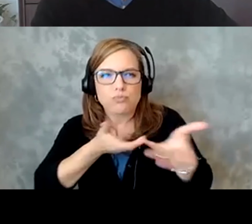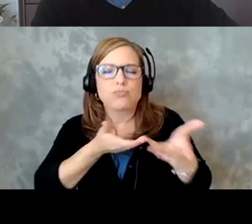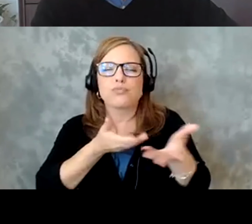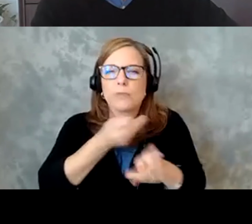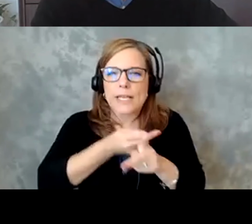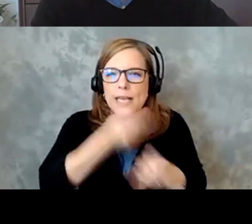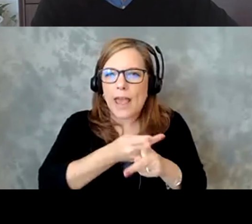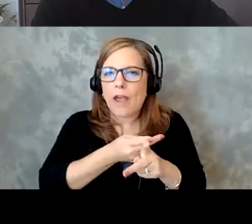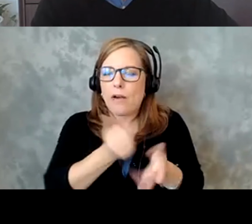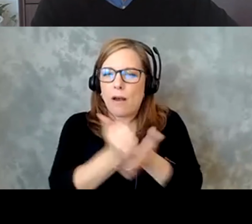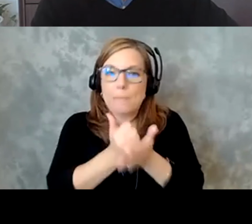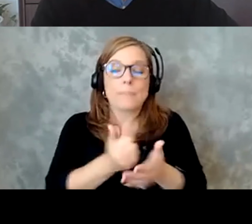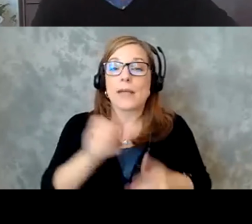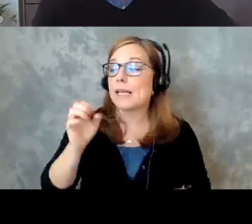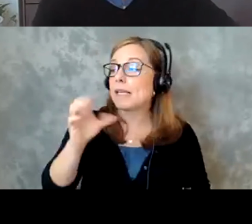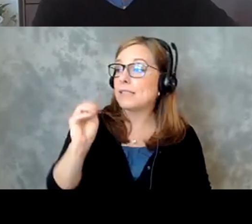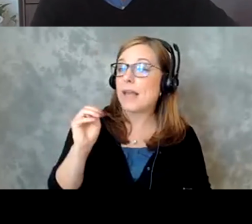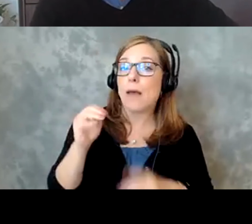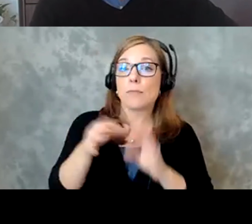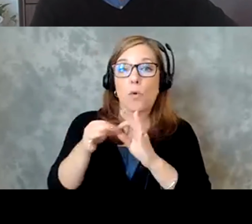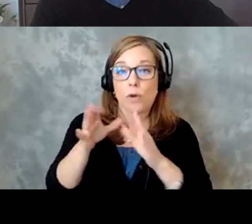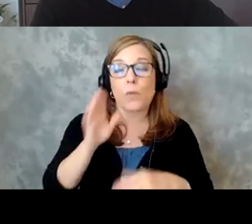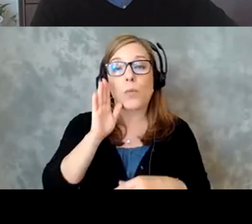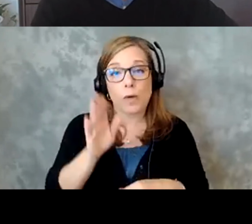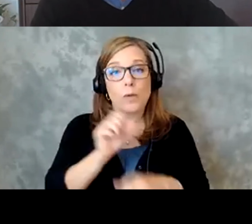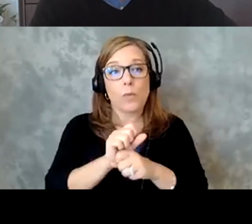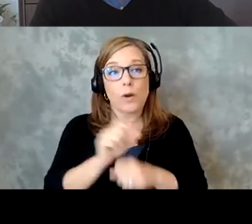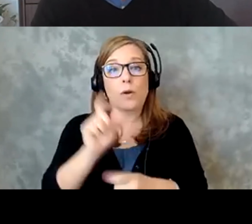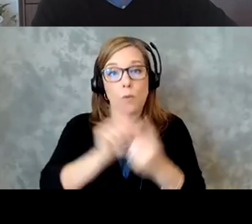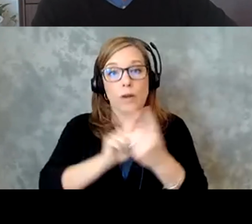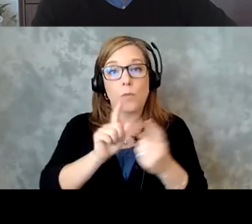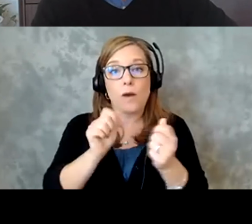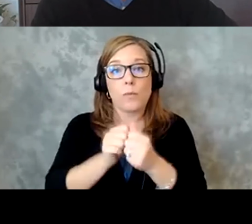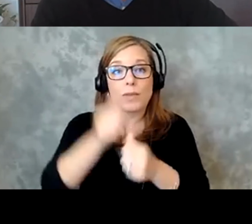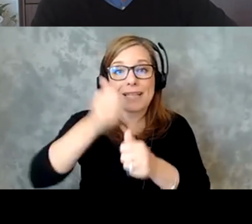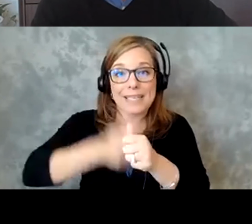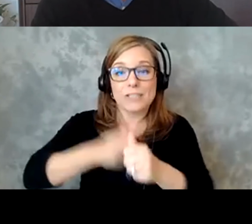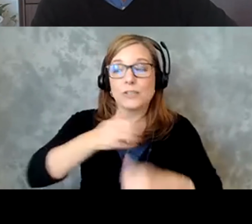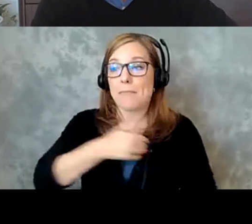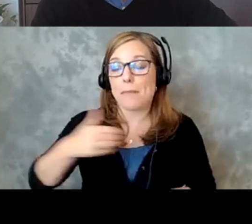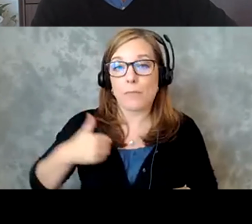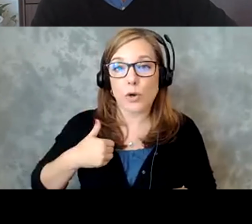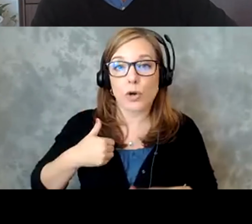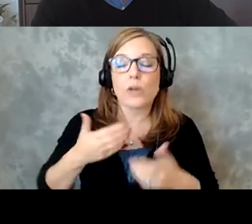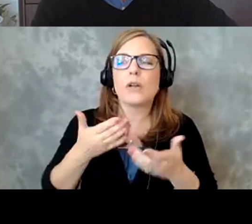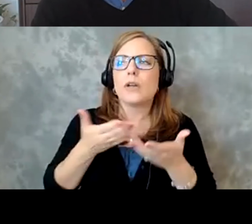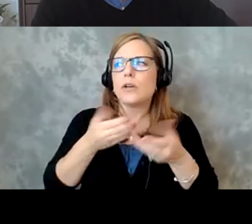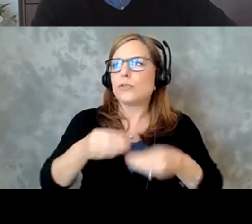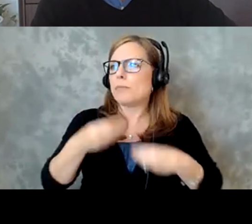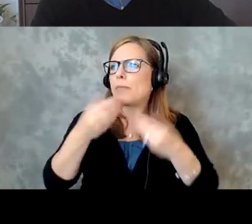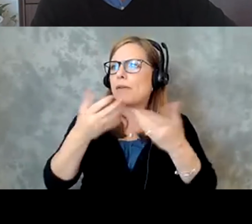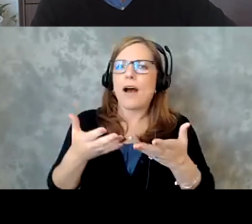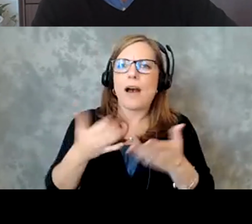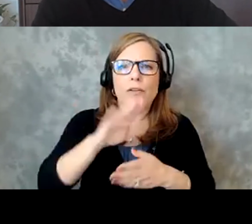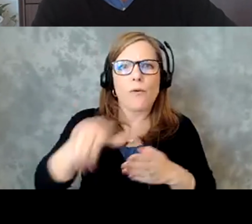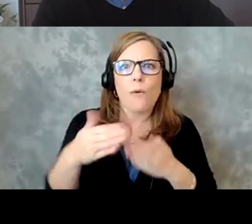care coordinators will work one-on-one with our members to help ensure they get the care that they need,